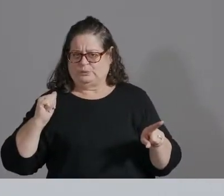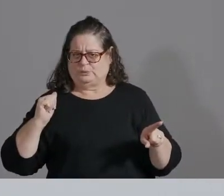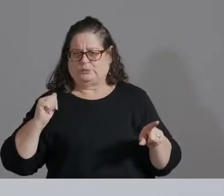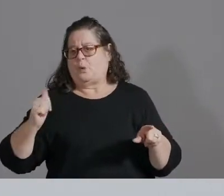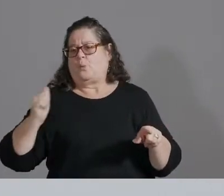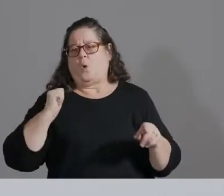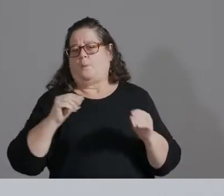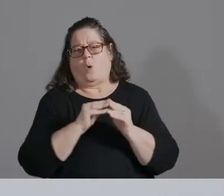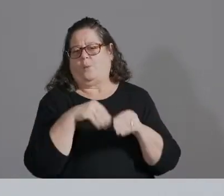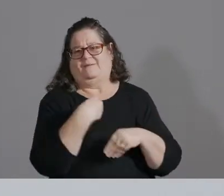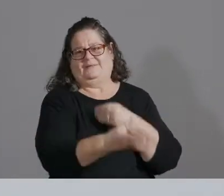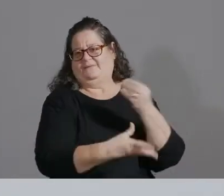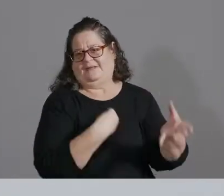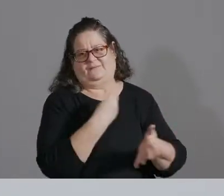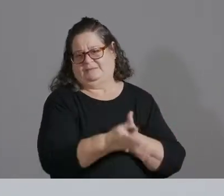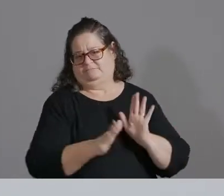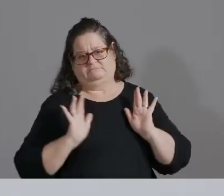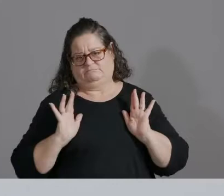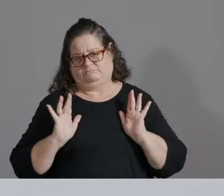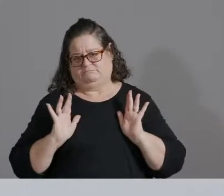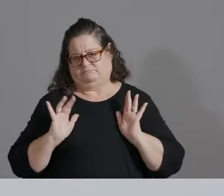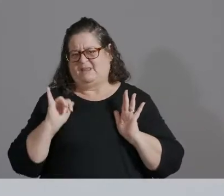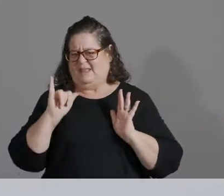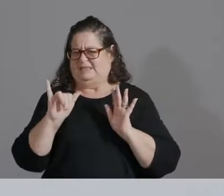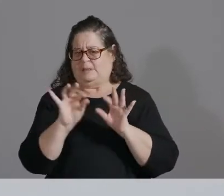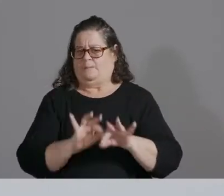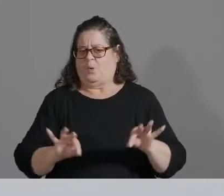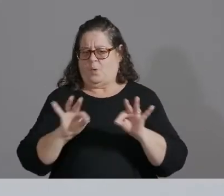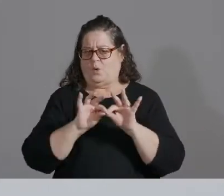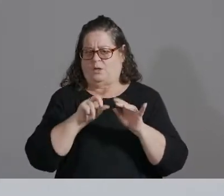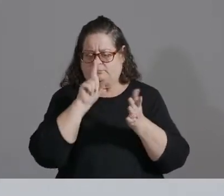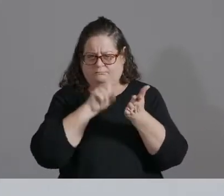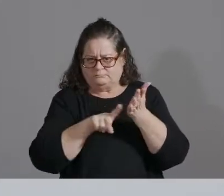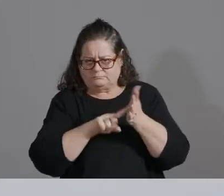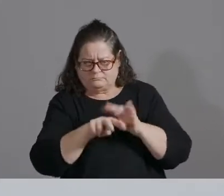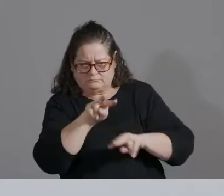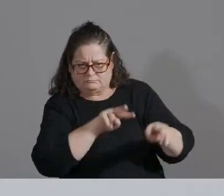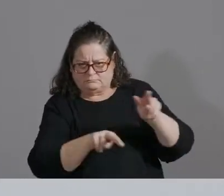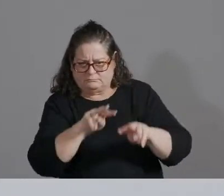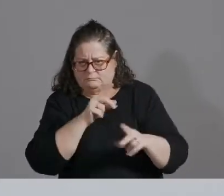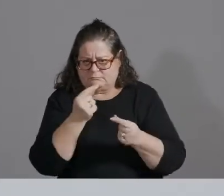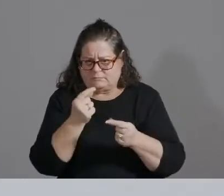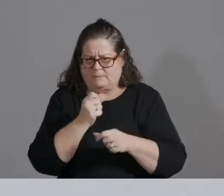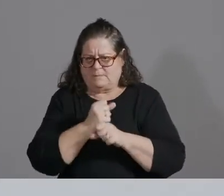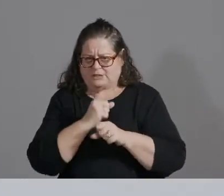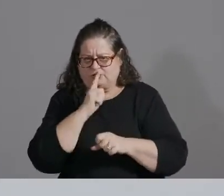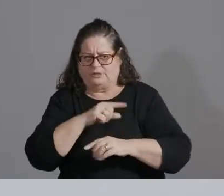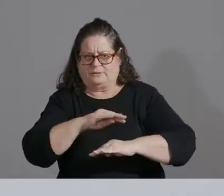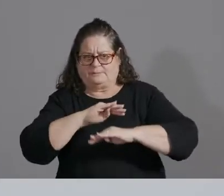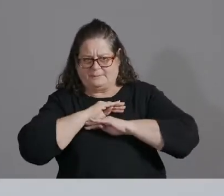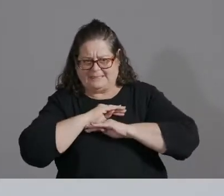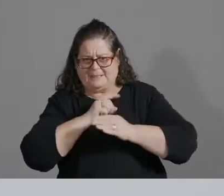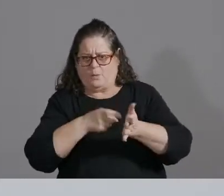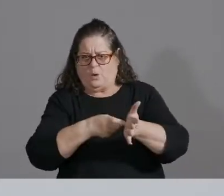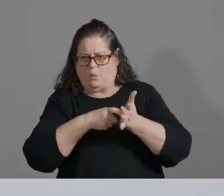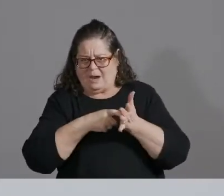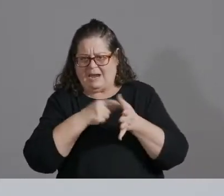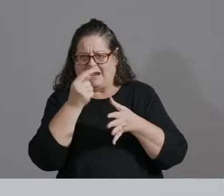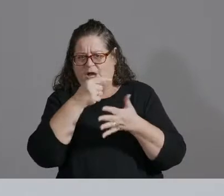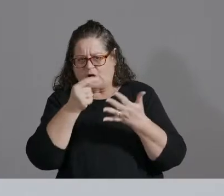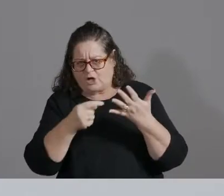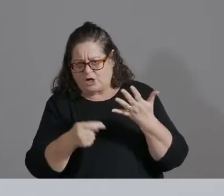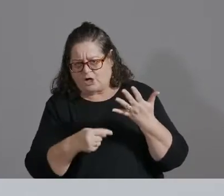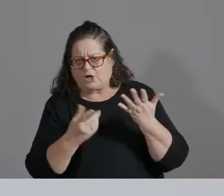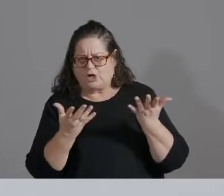that criteria. And then we will work if there's special programs. Like if a county's like, I don't need this vaccine this week, then